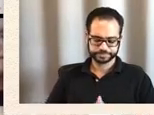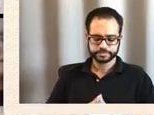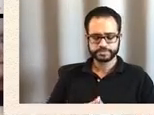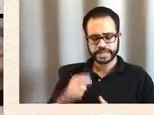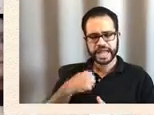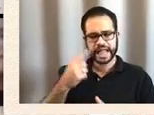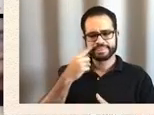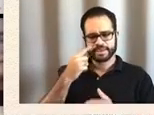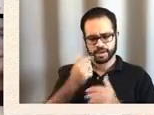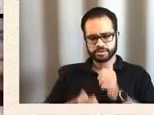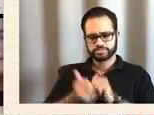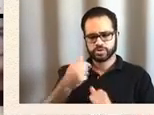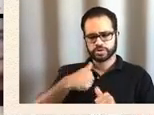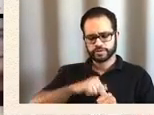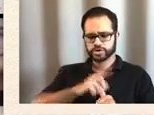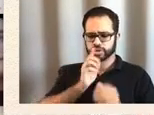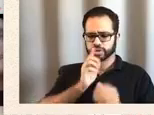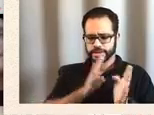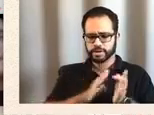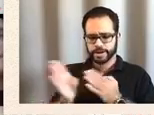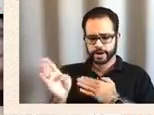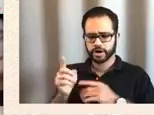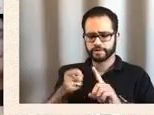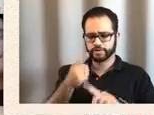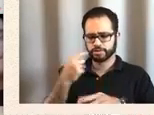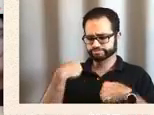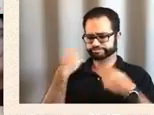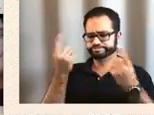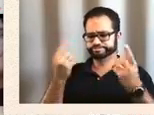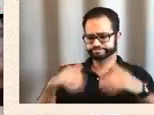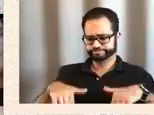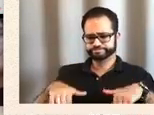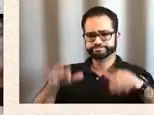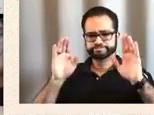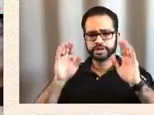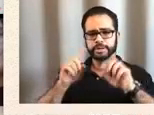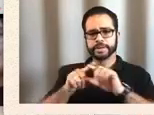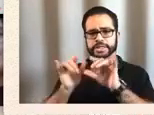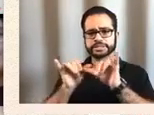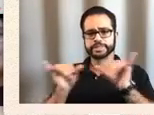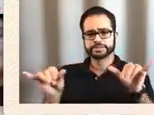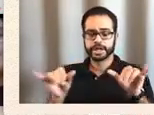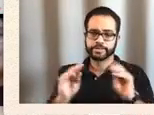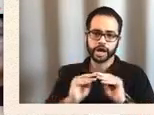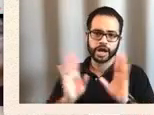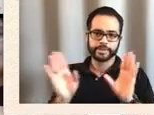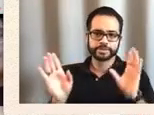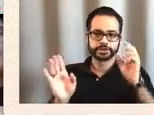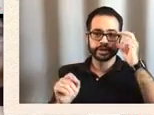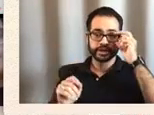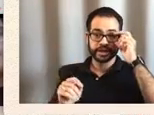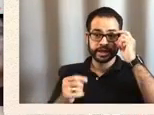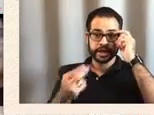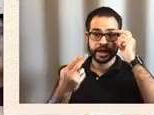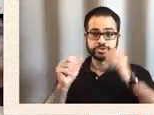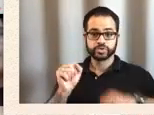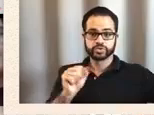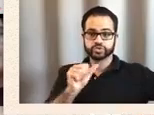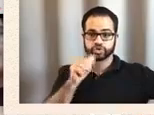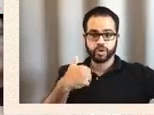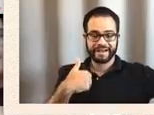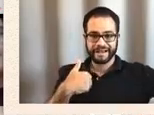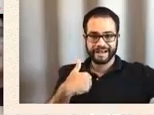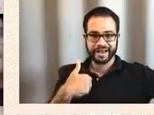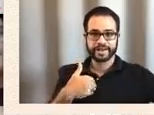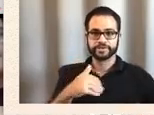do that from a young age. But at the same time, like obviously, high schools don't have the resources, and they